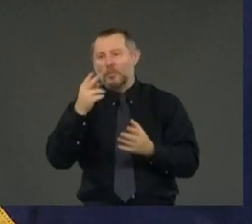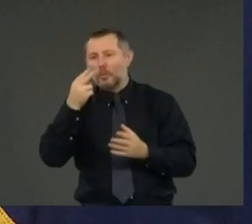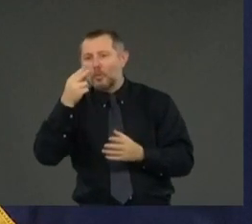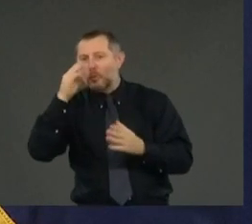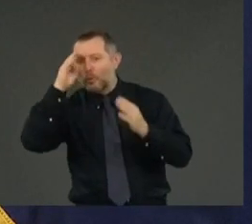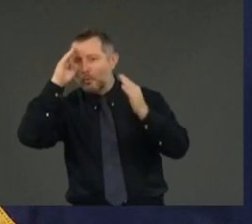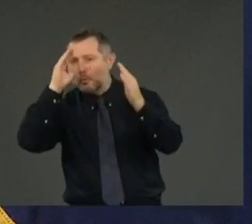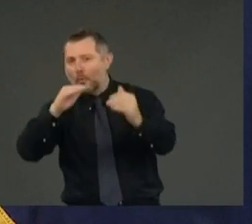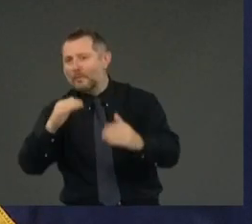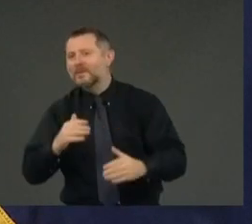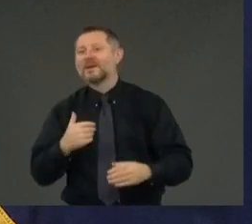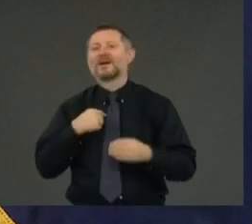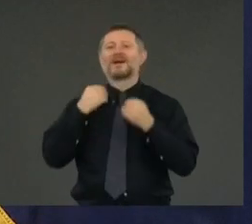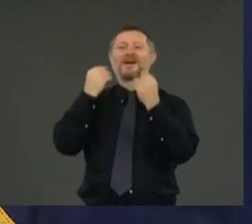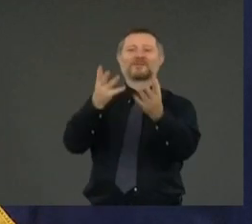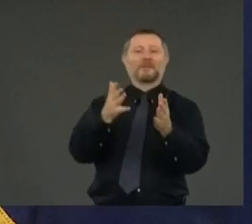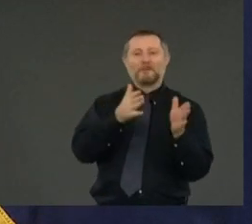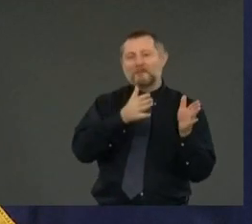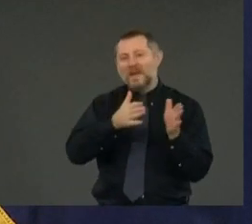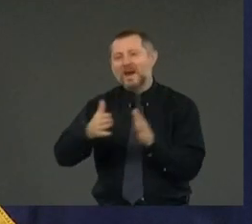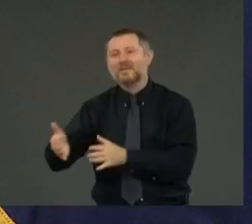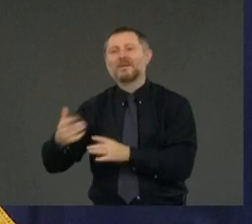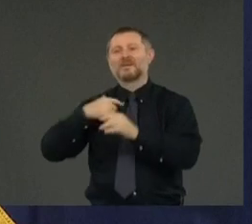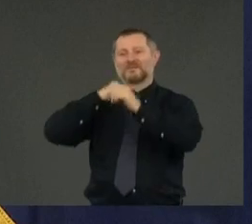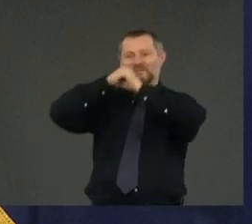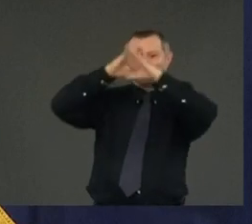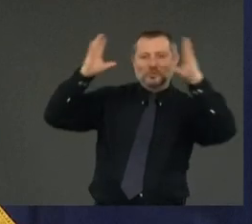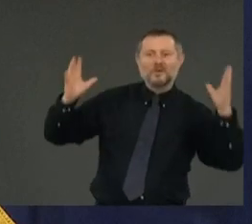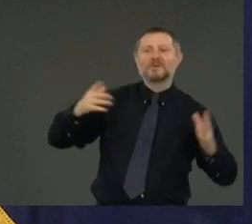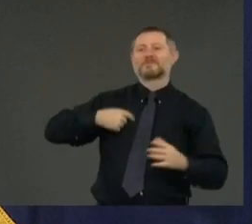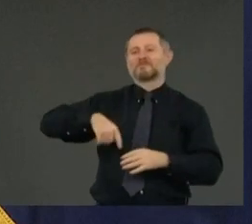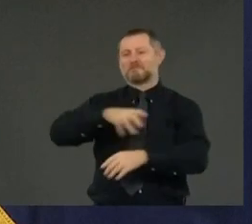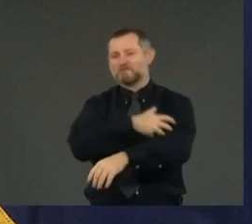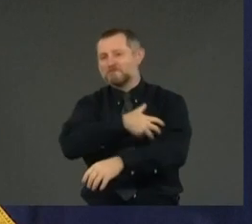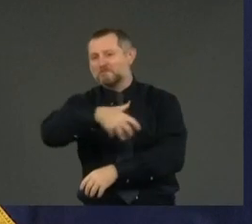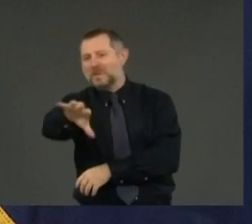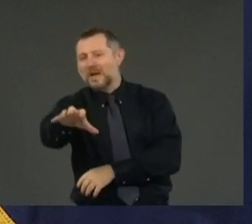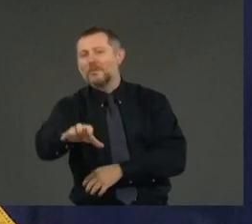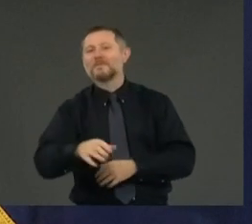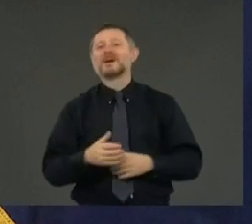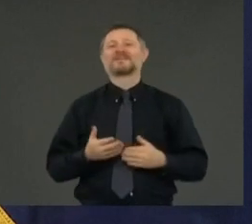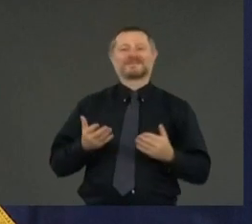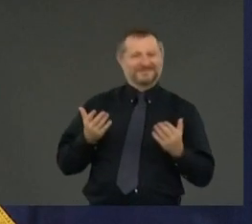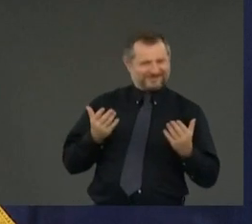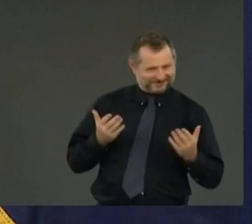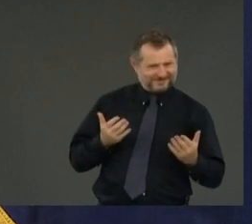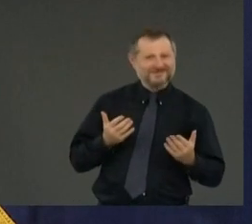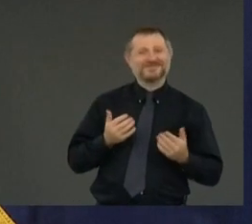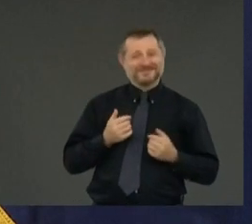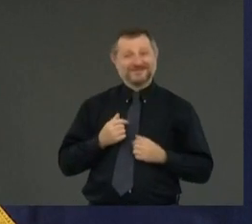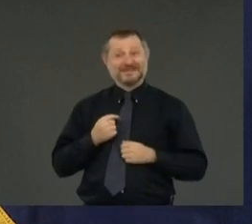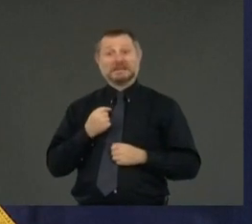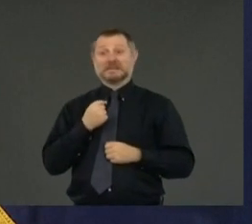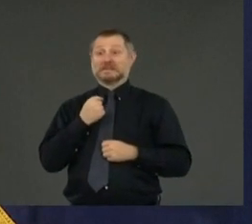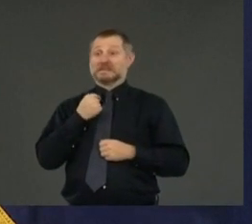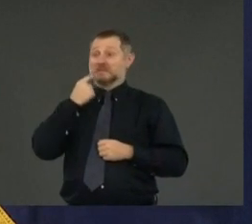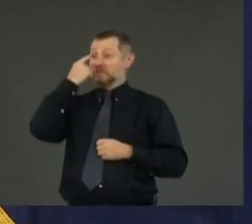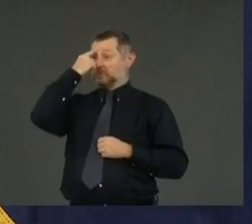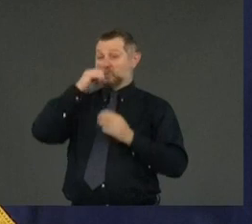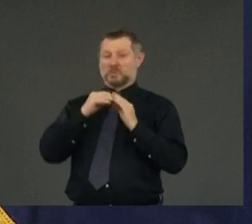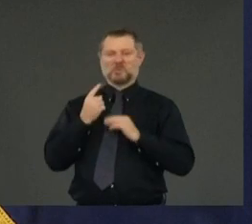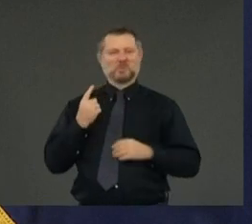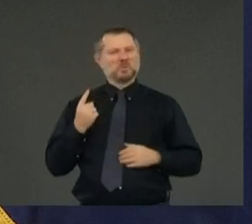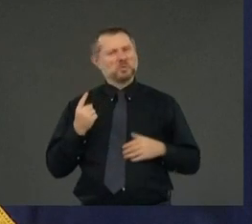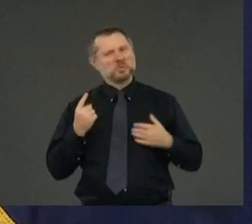vision, and we empowered them. I think most of all, they got the information